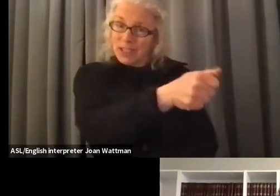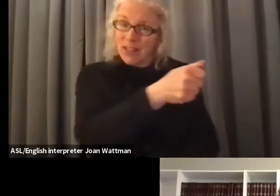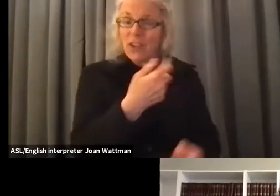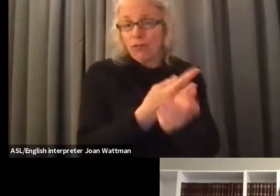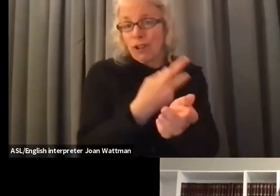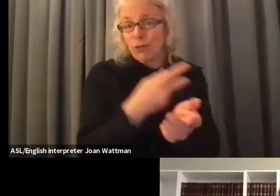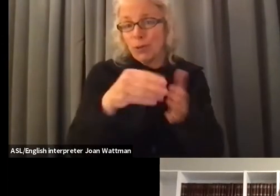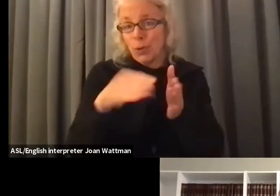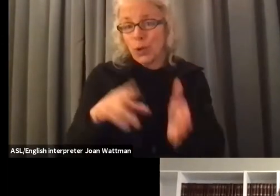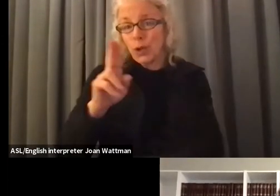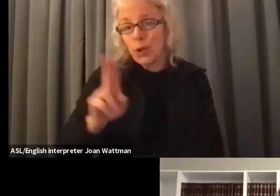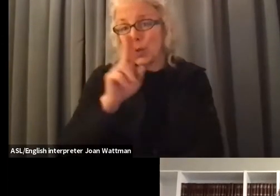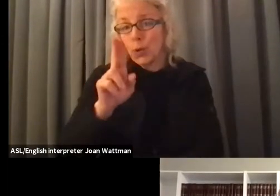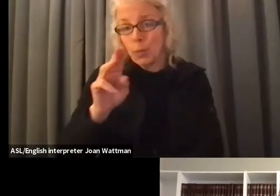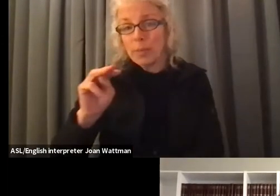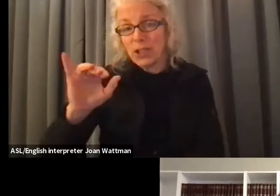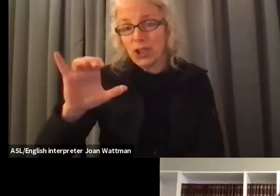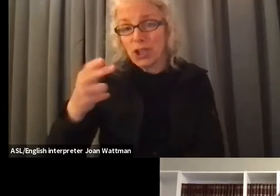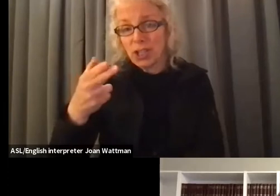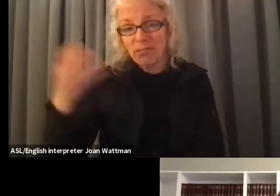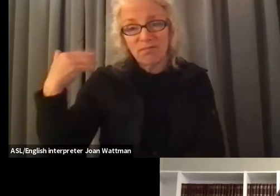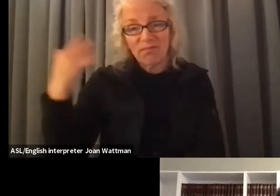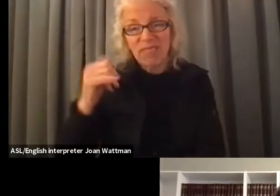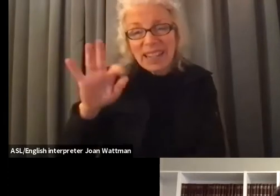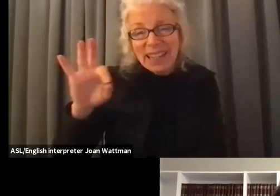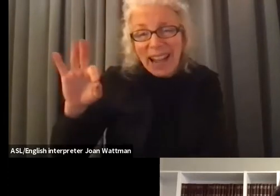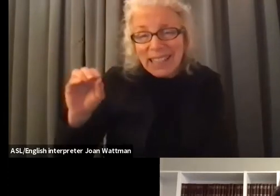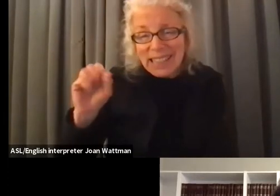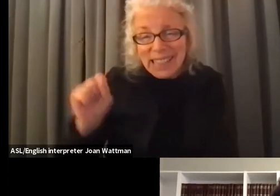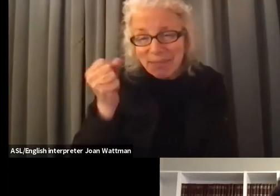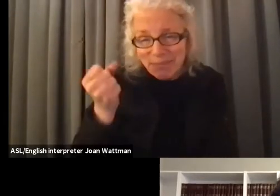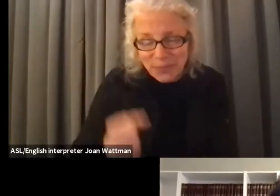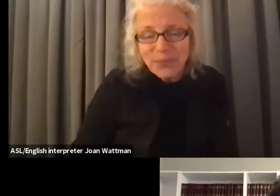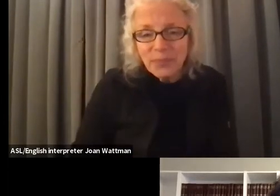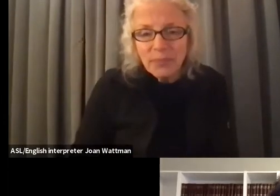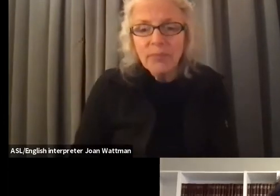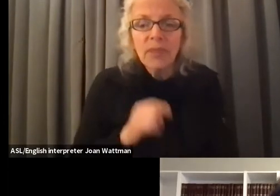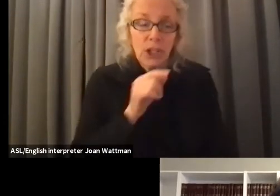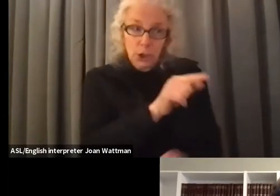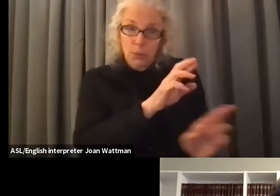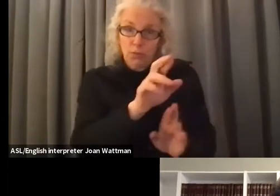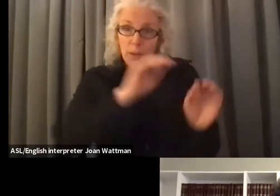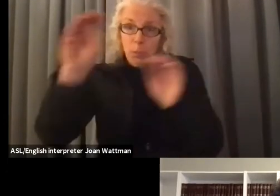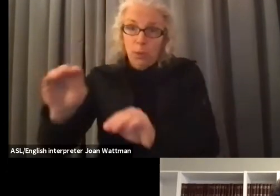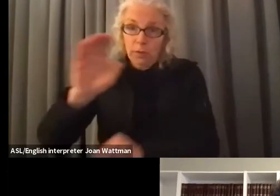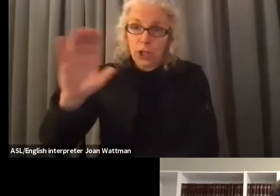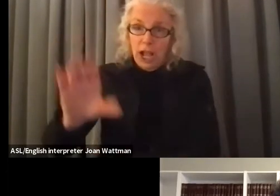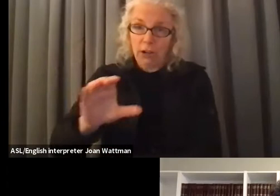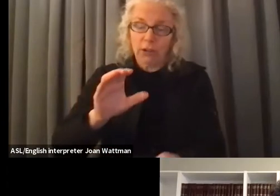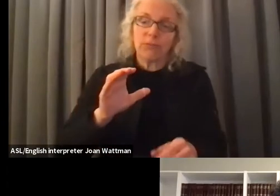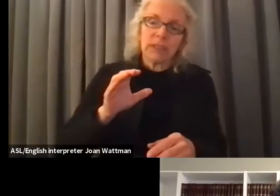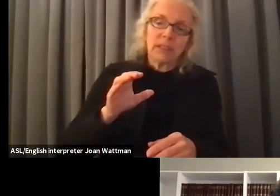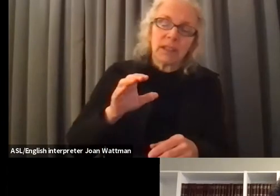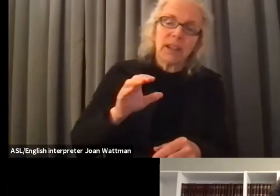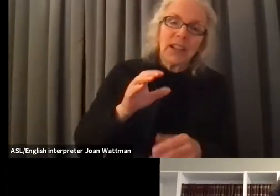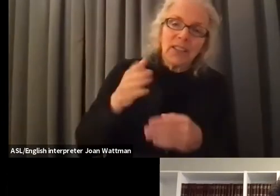at the University of Michigan in the early 1990s. She was in the process of moving to Chicago and working on her dissertation on